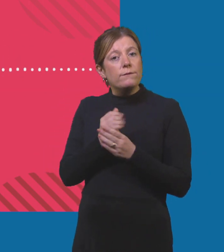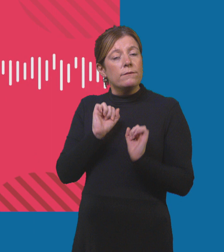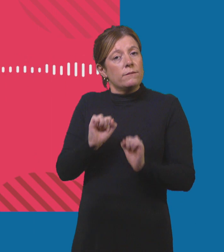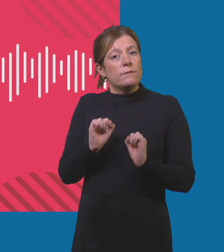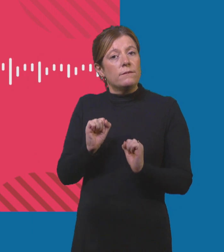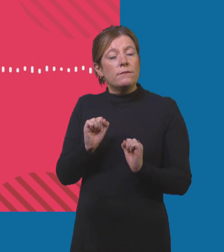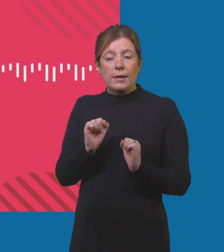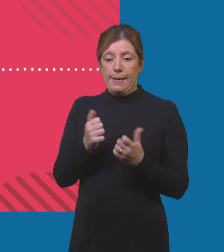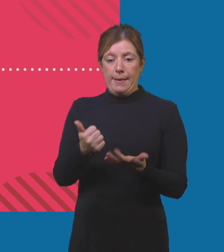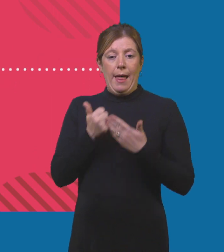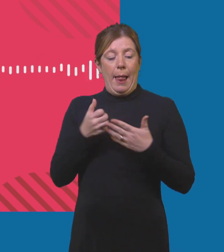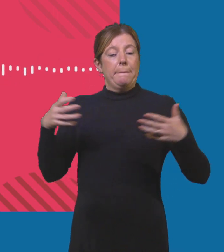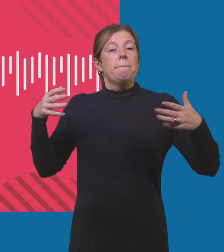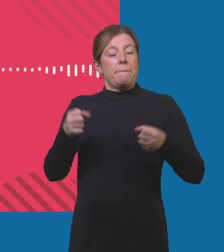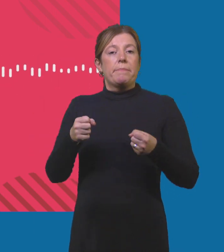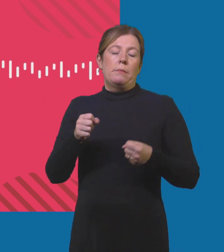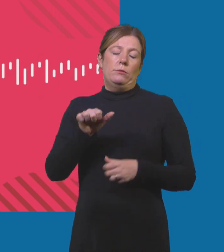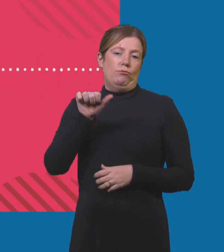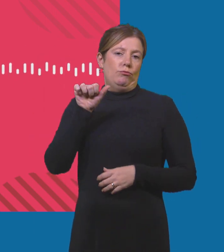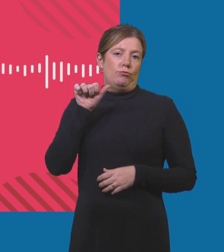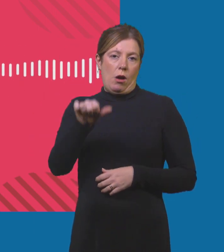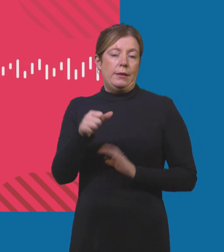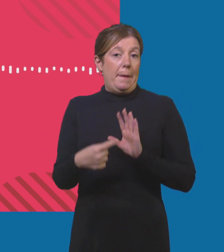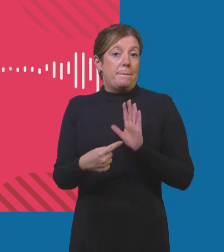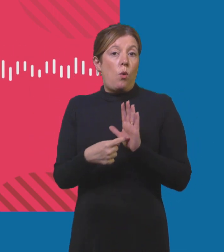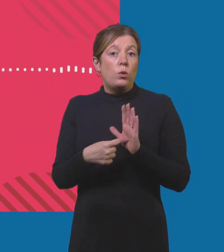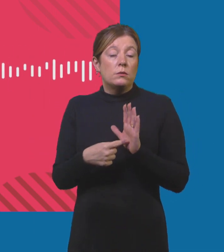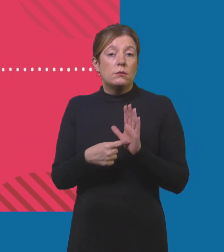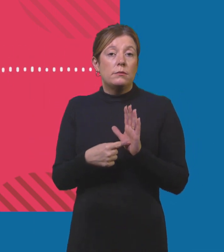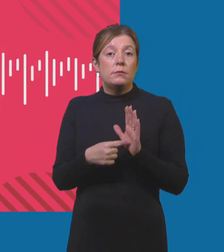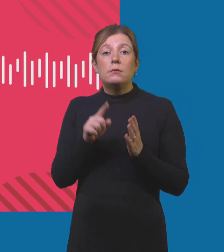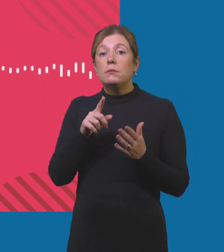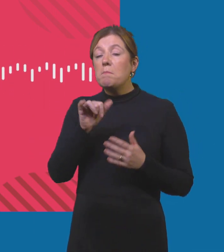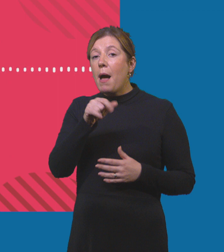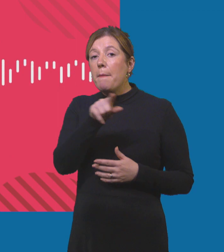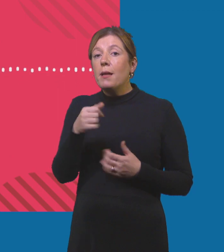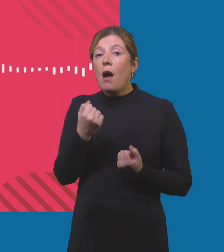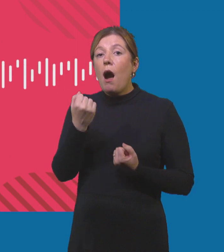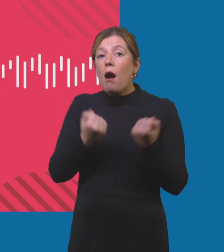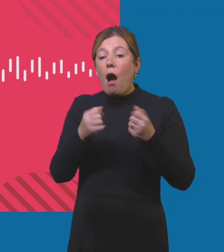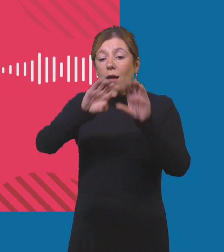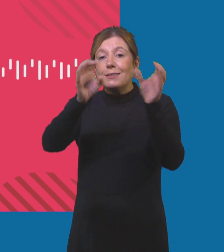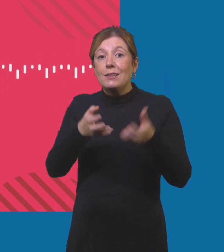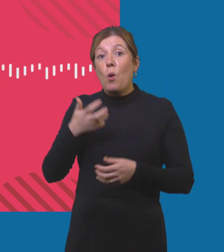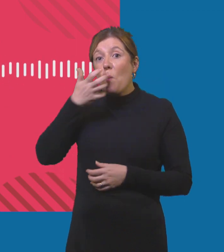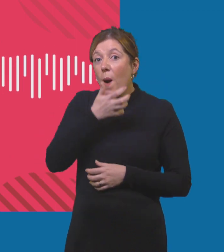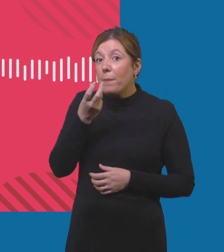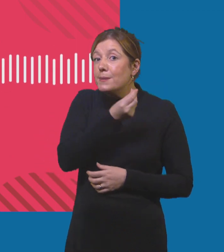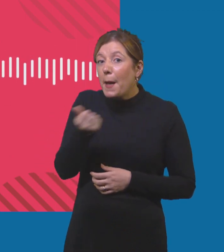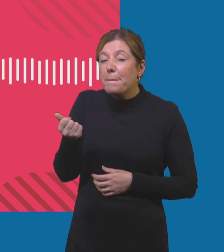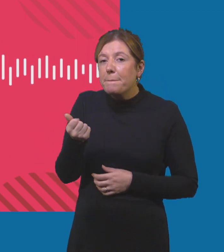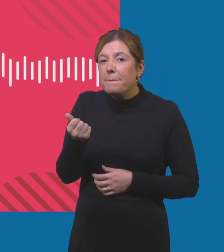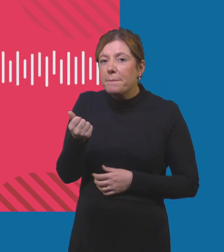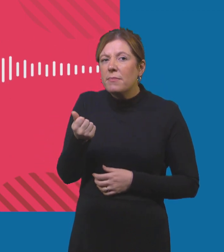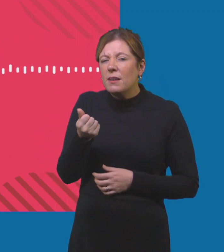will give you grip on the steering wheel. But yeah, absolutely, that is important. And I'd maybe recommend looking at a car with a heated steering wheel as well, if you can. Good idea. They're not